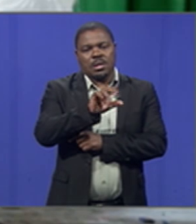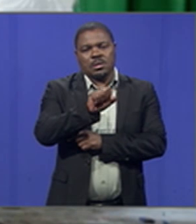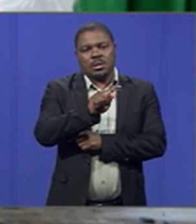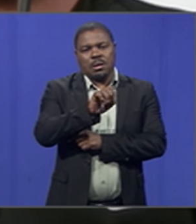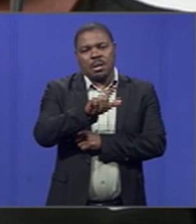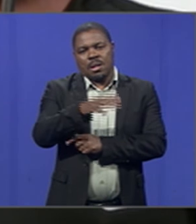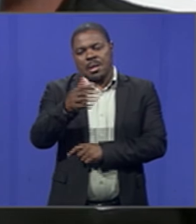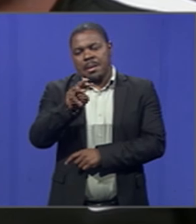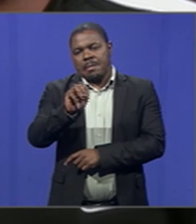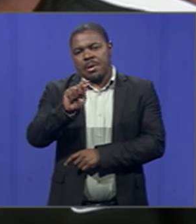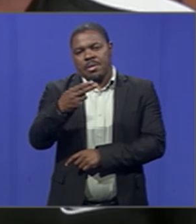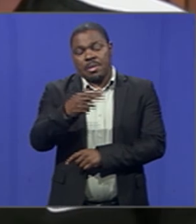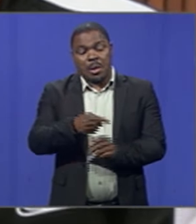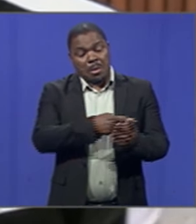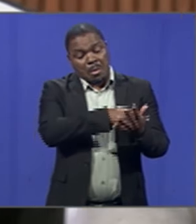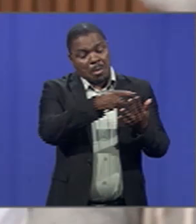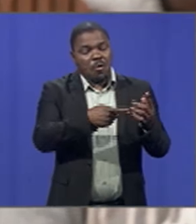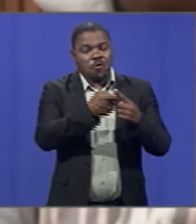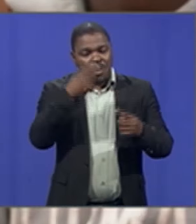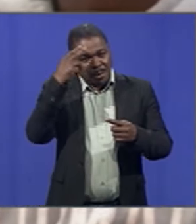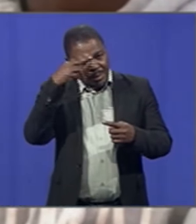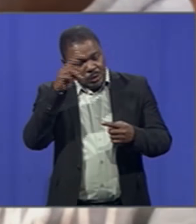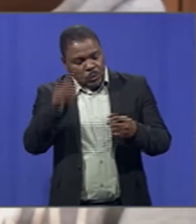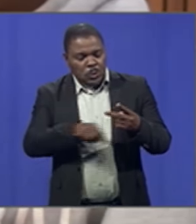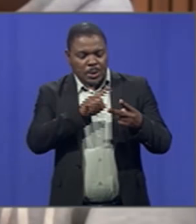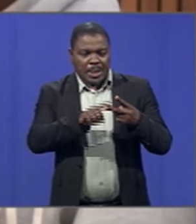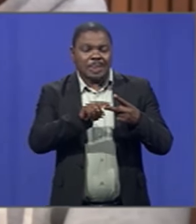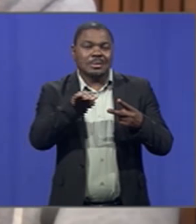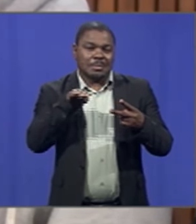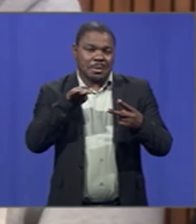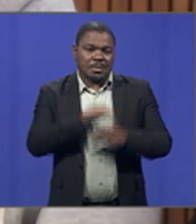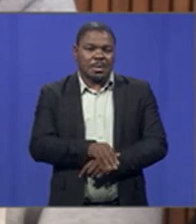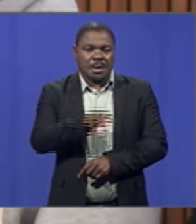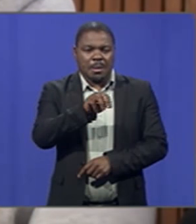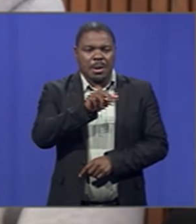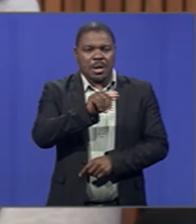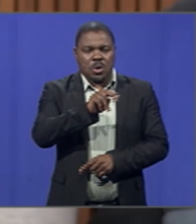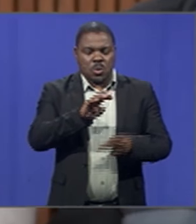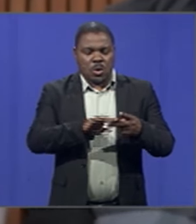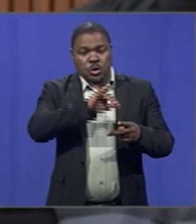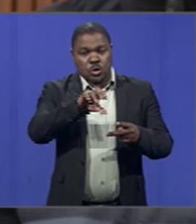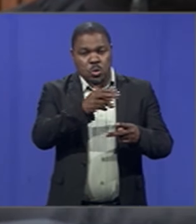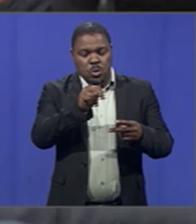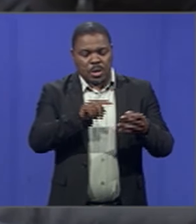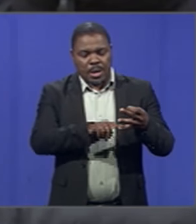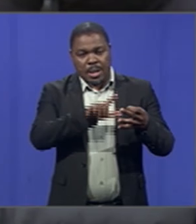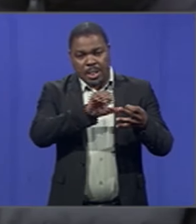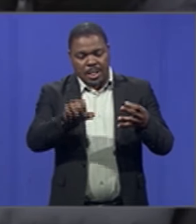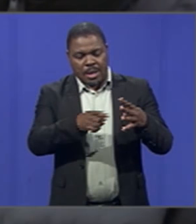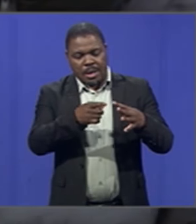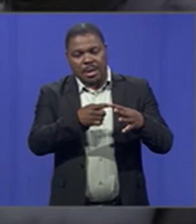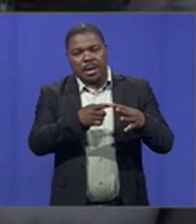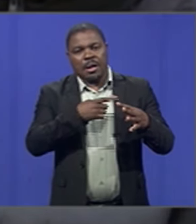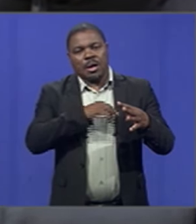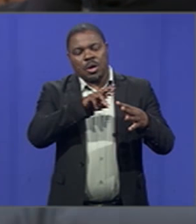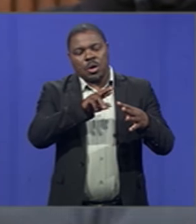methamphetamine. Bone ke baditšhaba ba Mexico le Zimbabwe, Mariano Bazara, John Castillo le Mubai, Tsanaka Royce